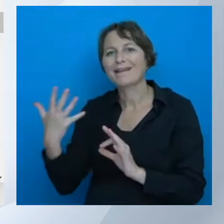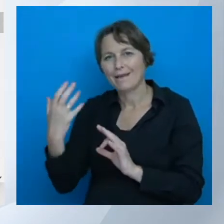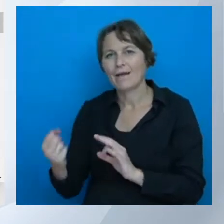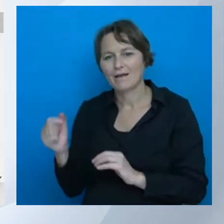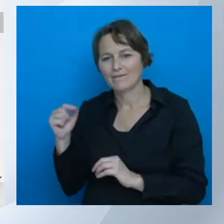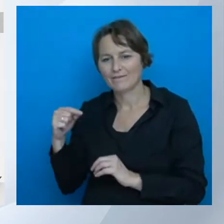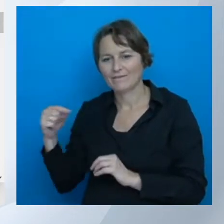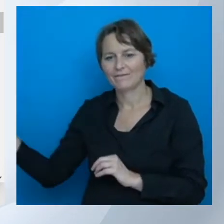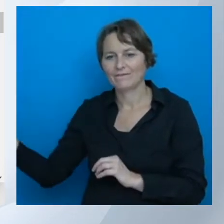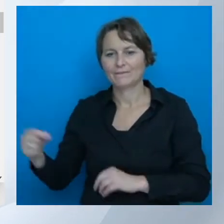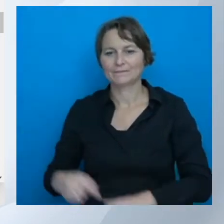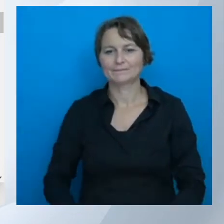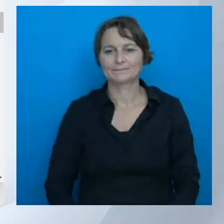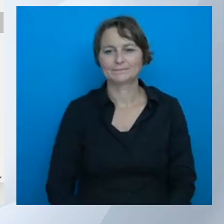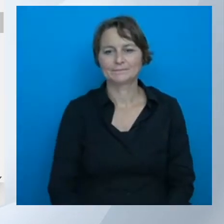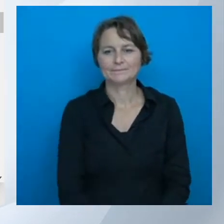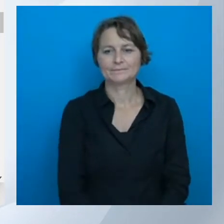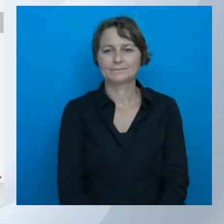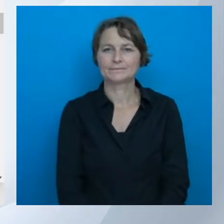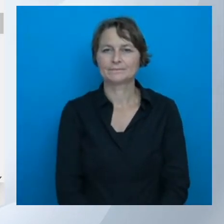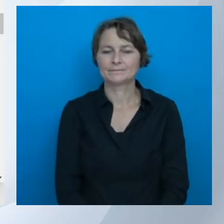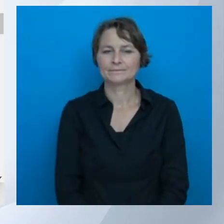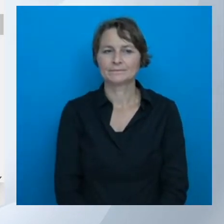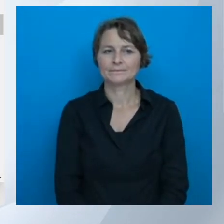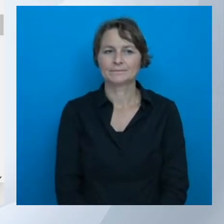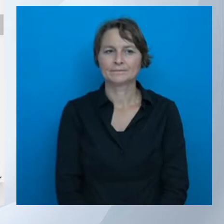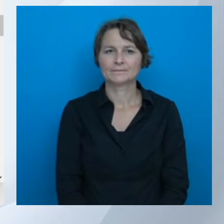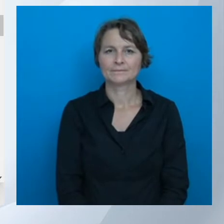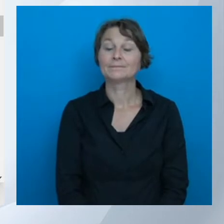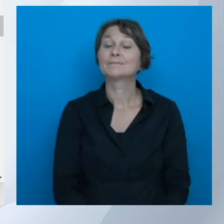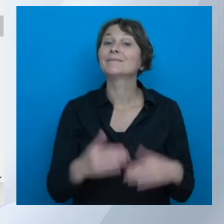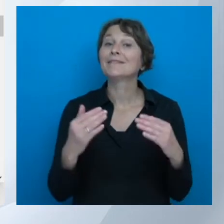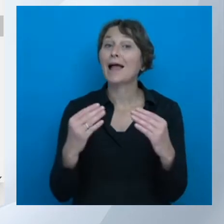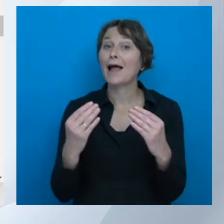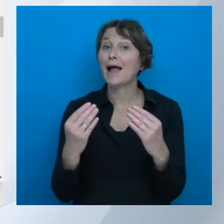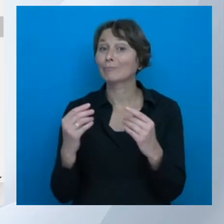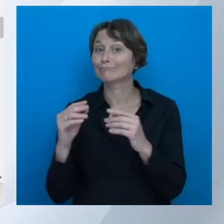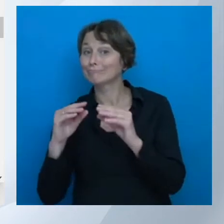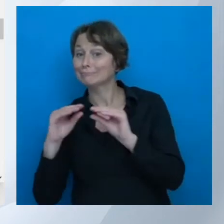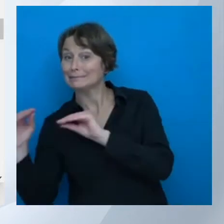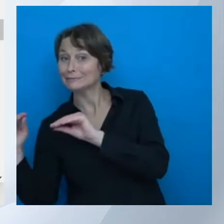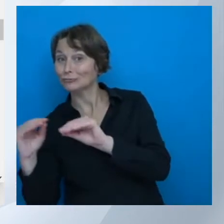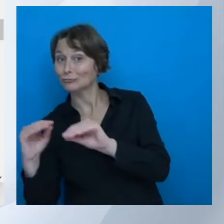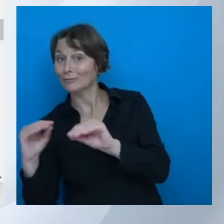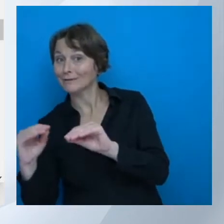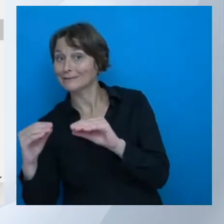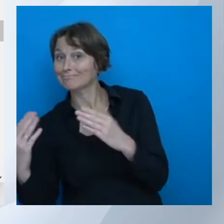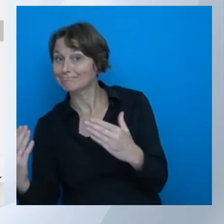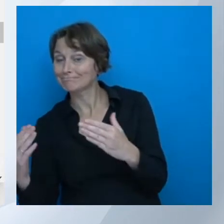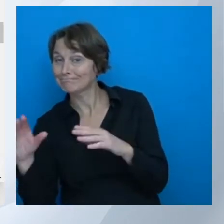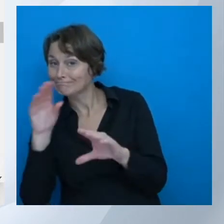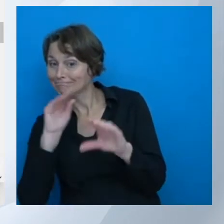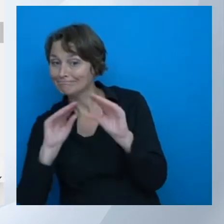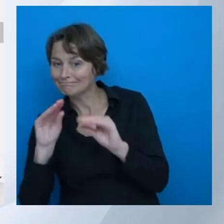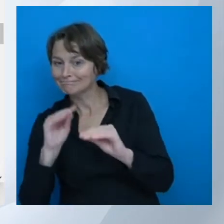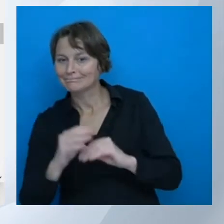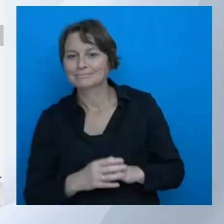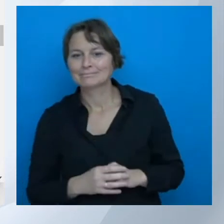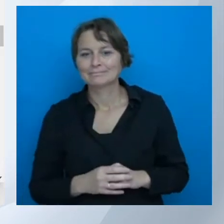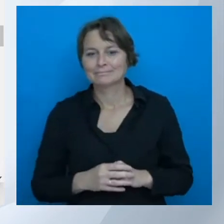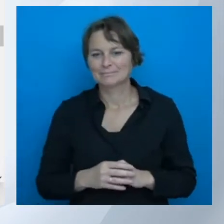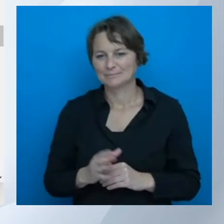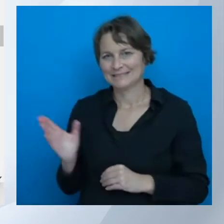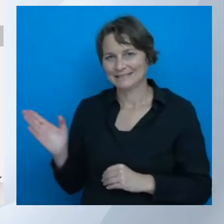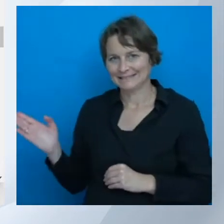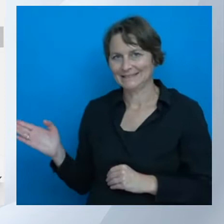Okay. Now we are ready for training. And explainer's fit function is actually